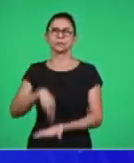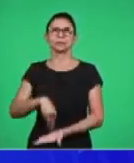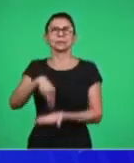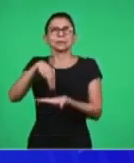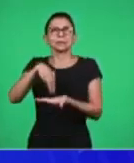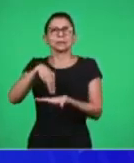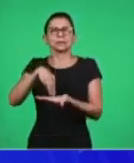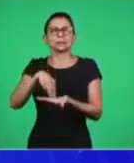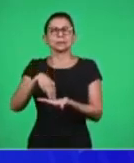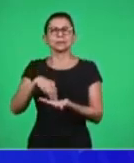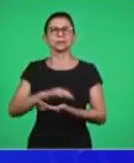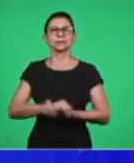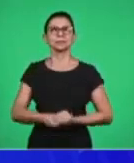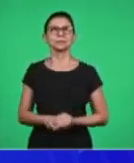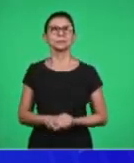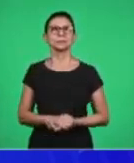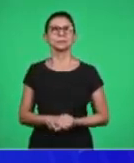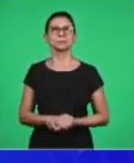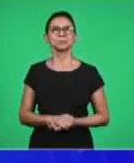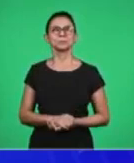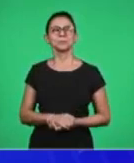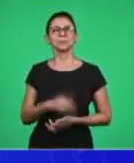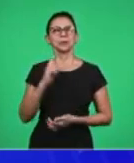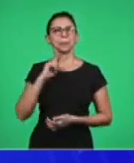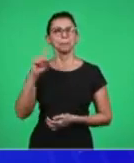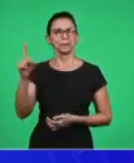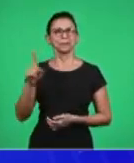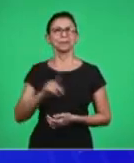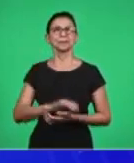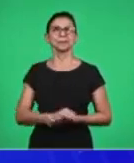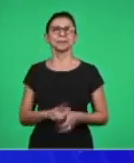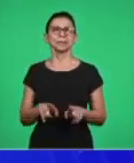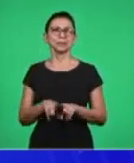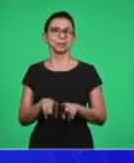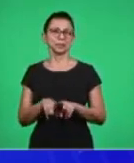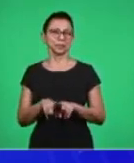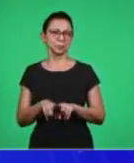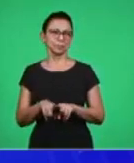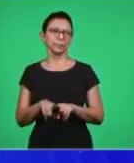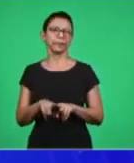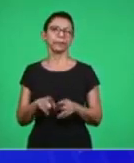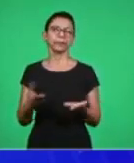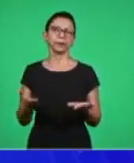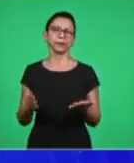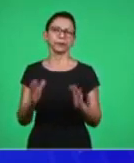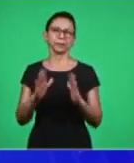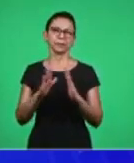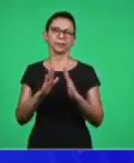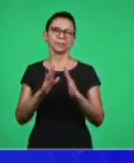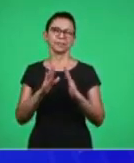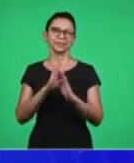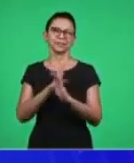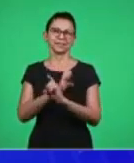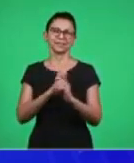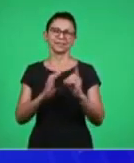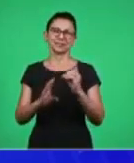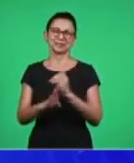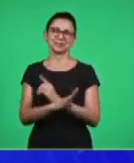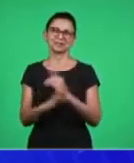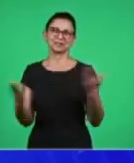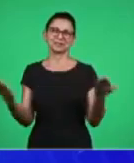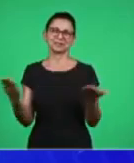in the borough of Santa Sacred Family. And also the brethren are participating on the Sunday